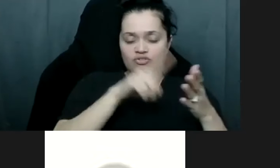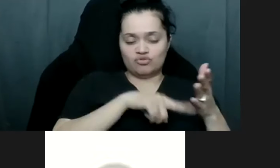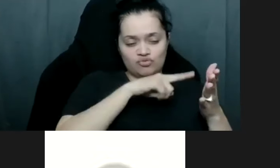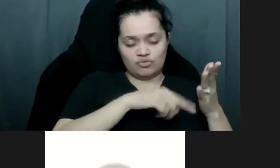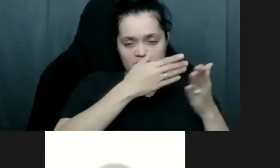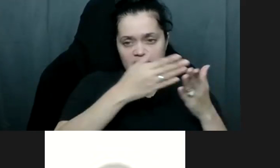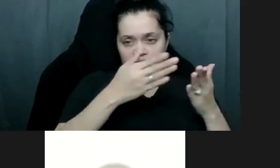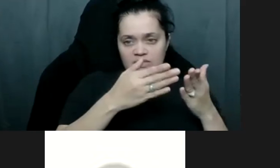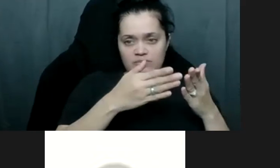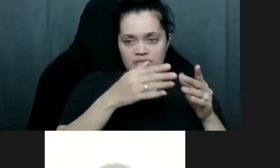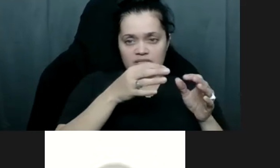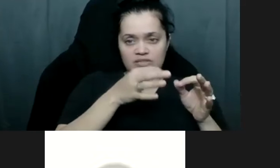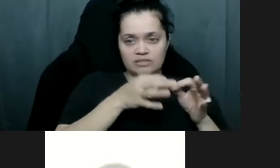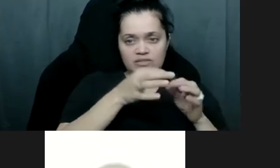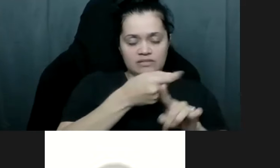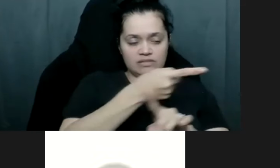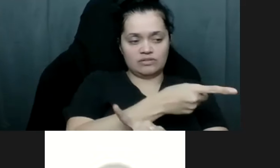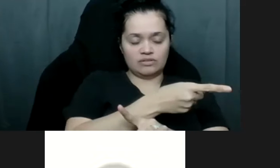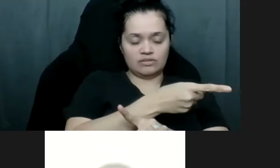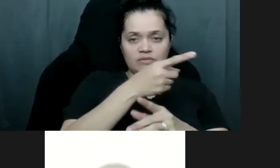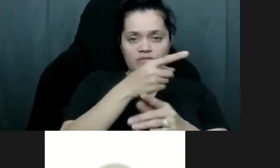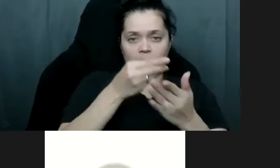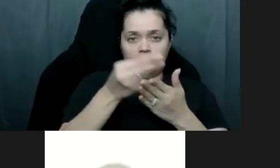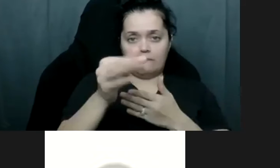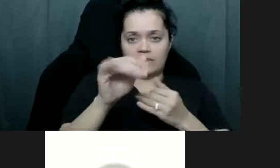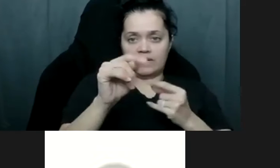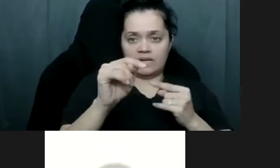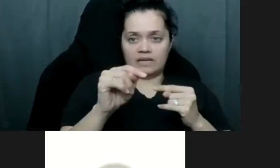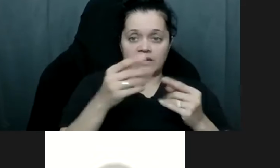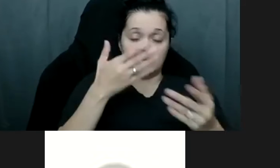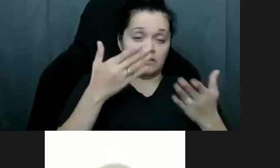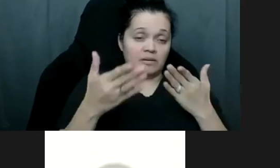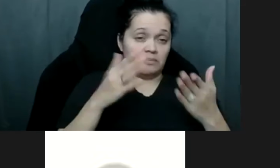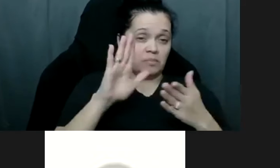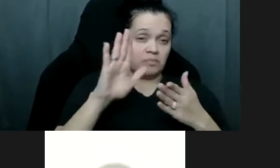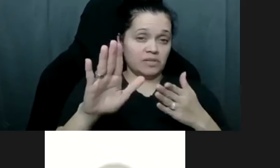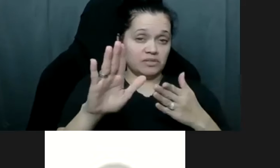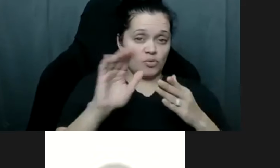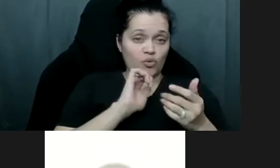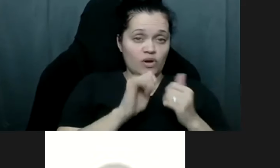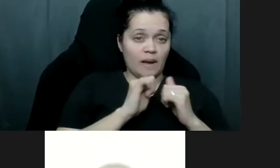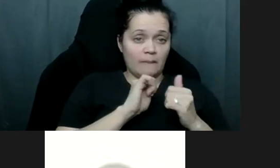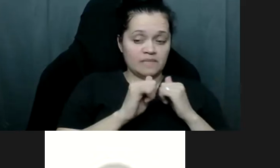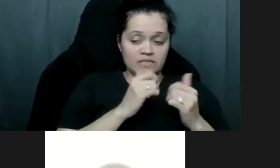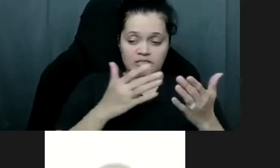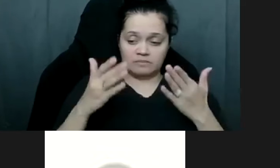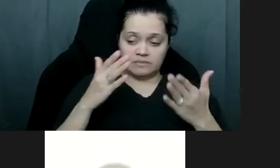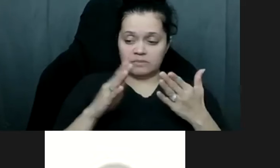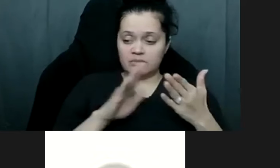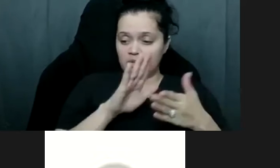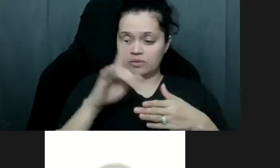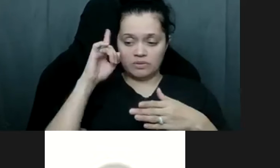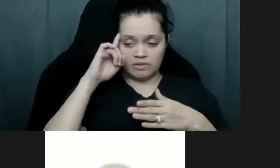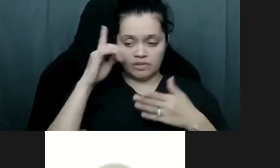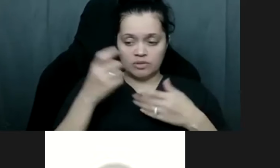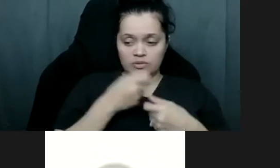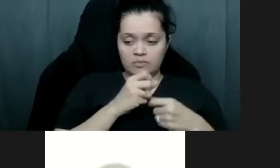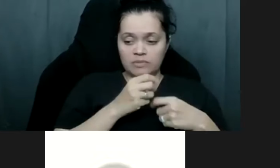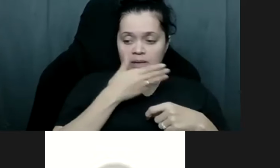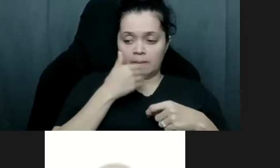something to deter someone from buying it. Maybe it's your competition. Maybe you think you make a